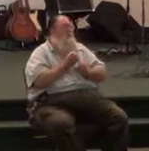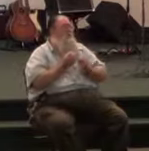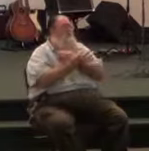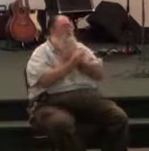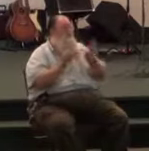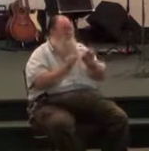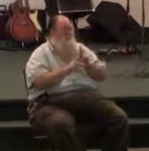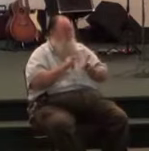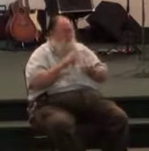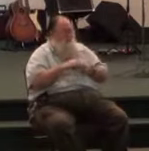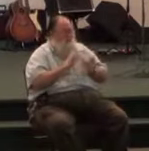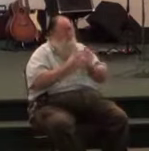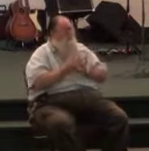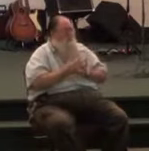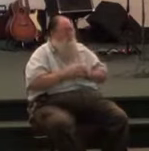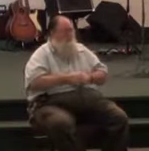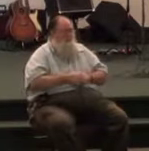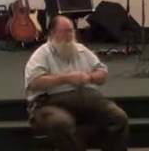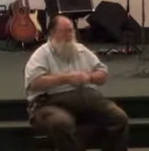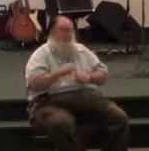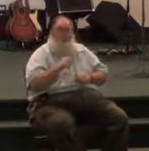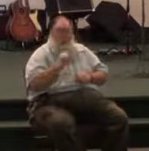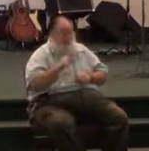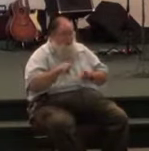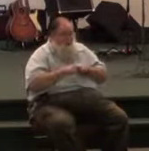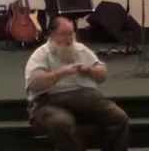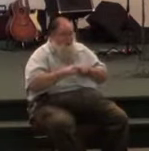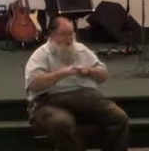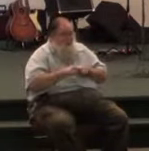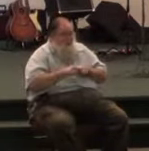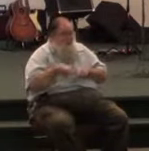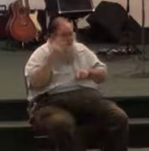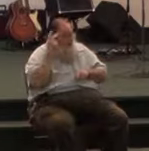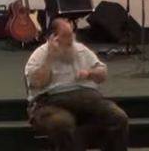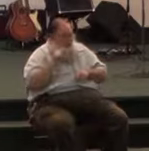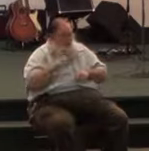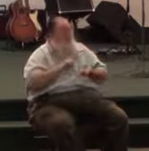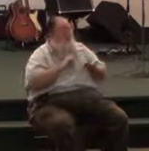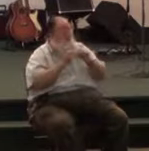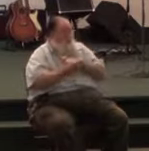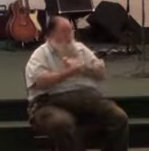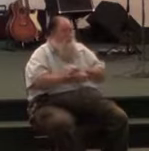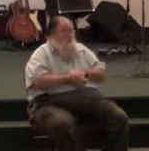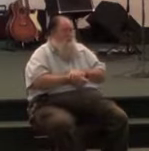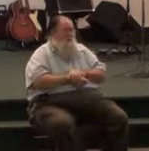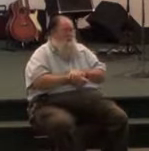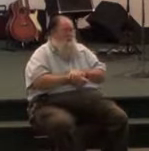It wasn't the same Saul that everyone knew as well in our story. He had changed.